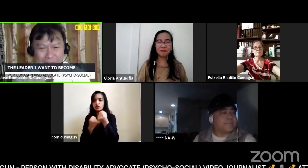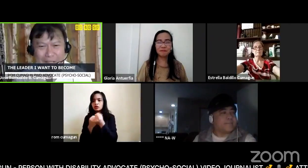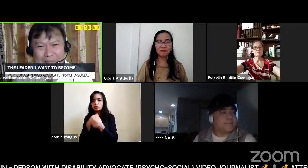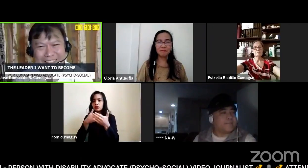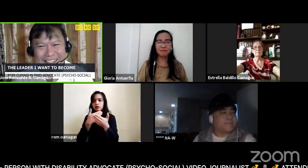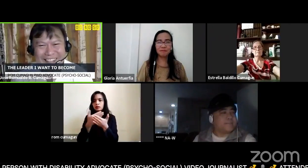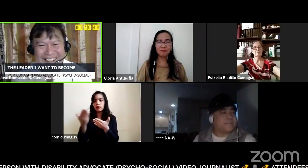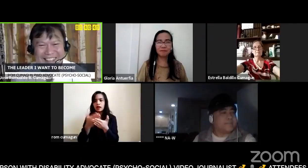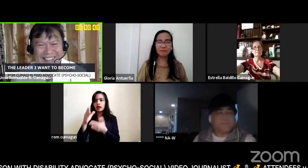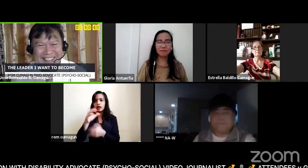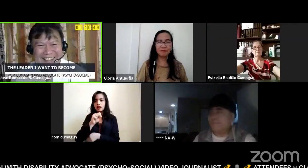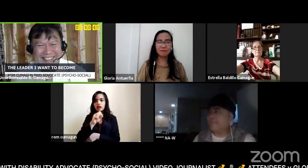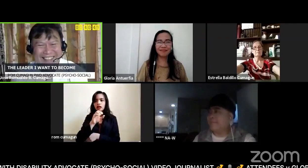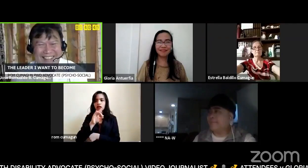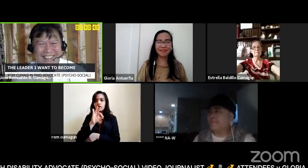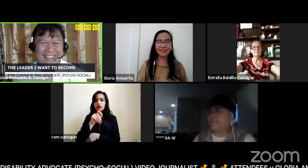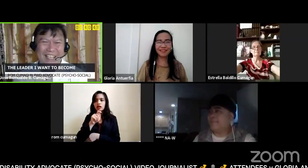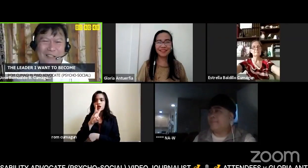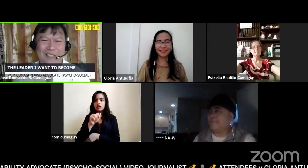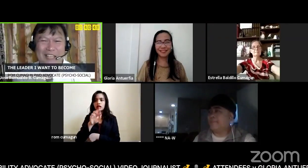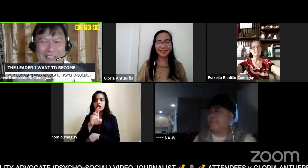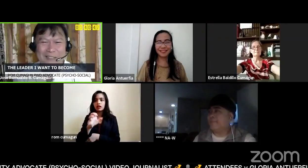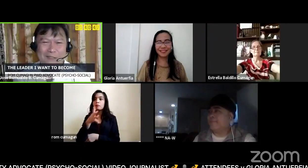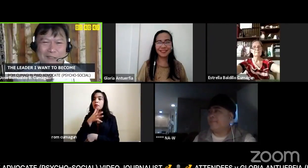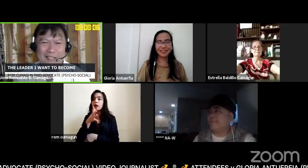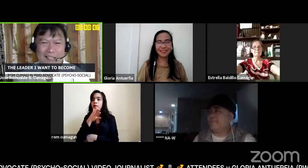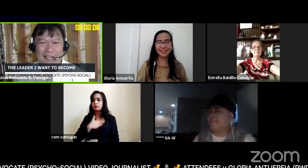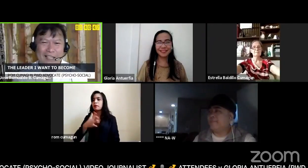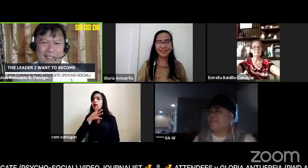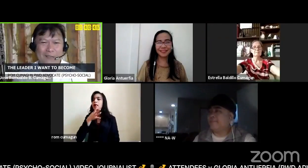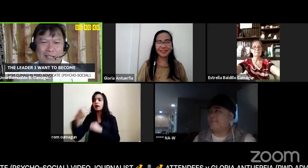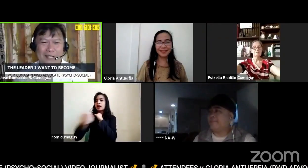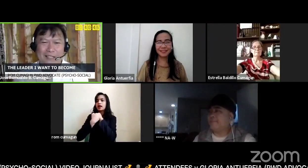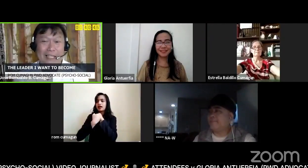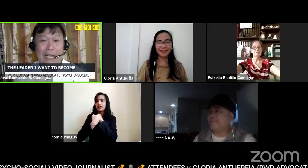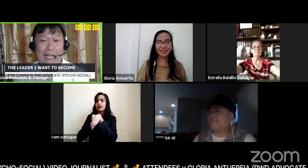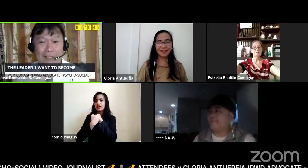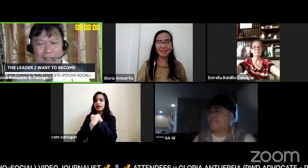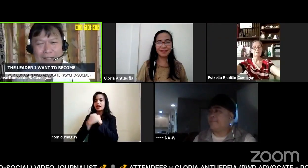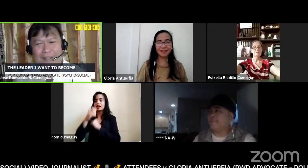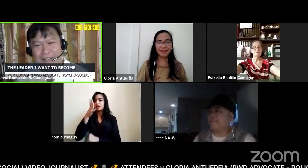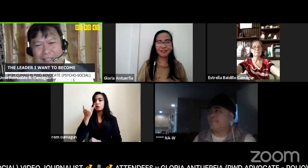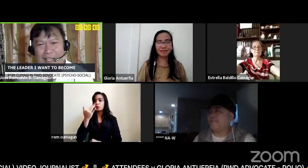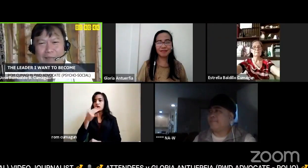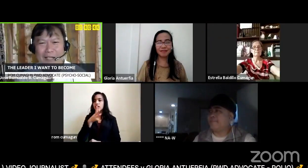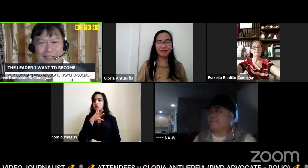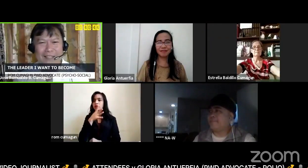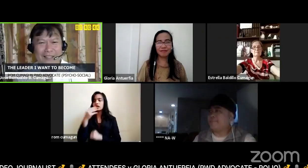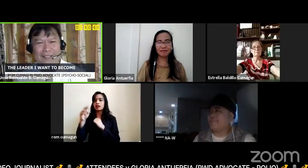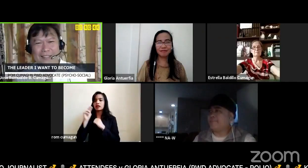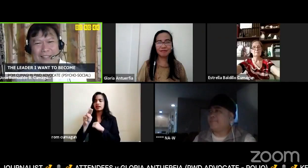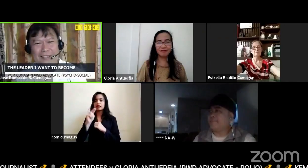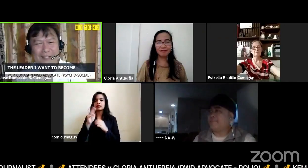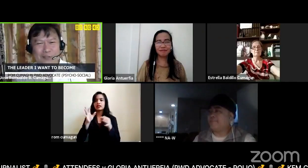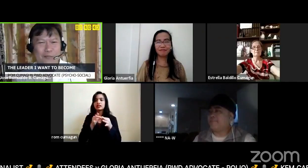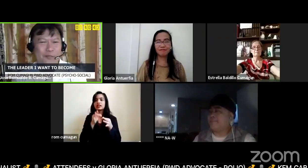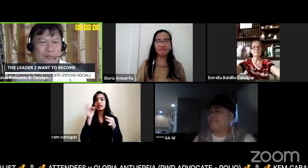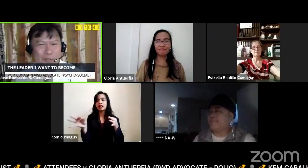Si mother, my mother, because I had to delay